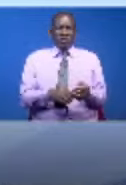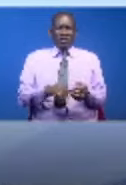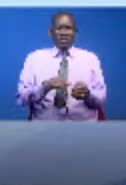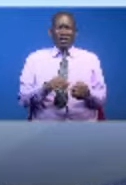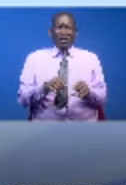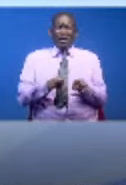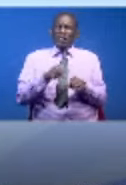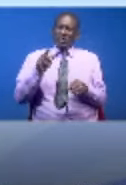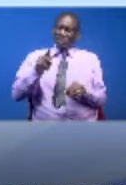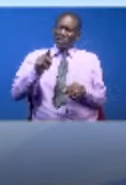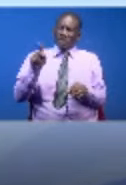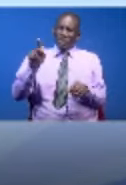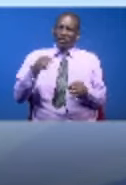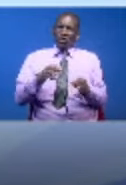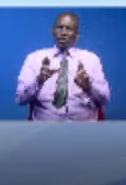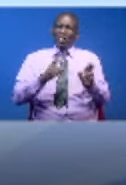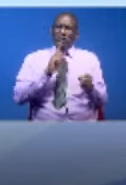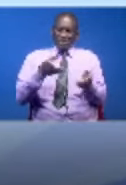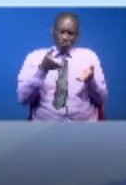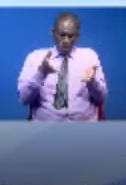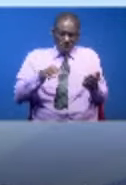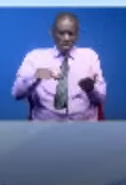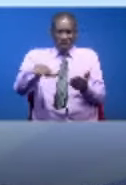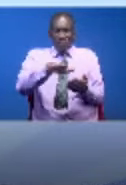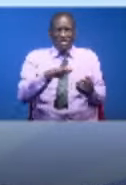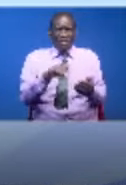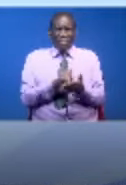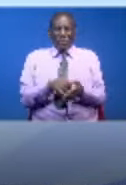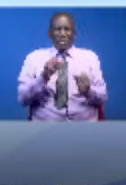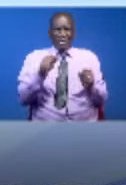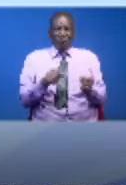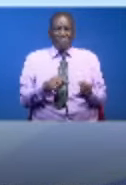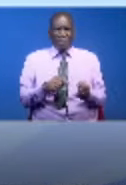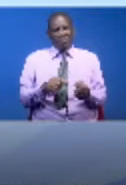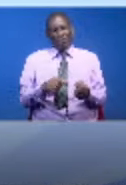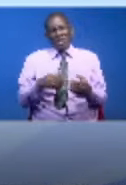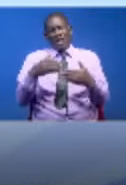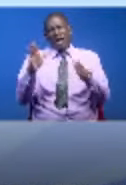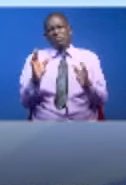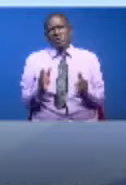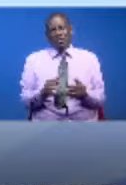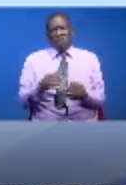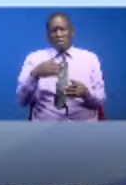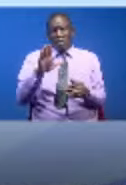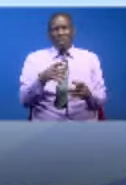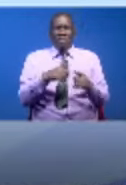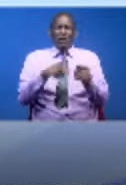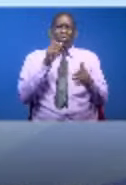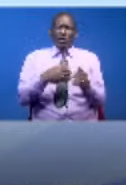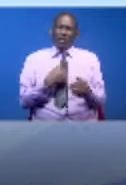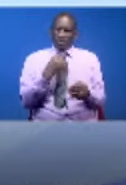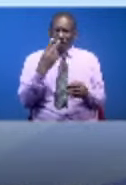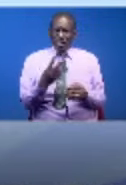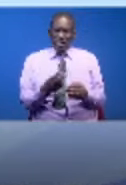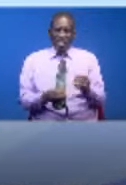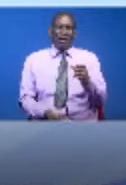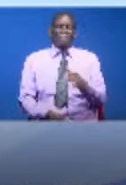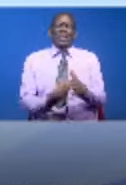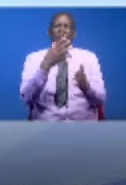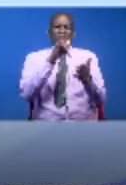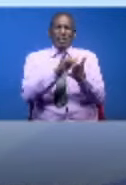has already mentioned, I think in the current environment, that may be a bit far off. But what I've seen coming through